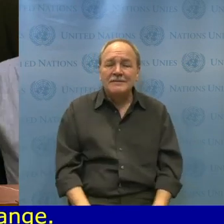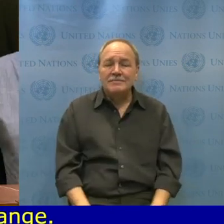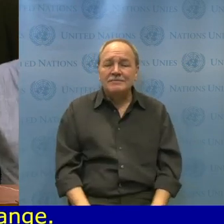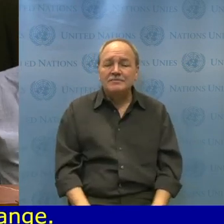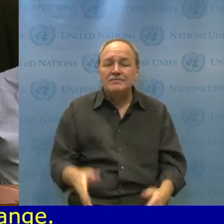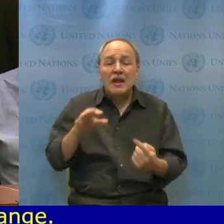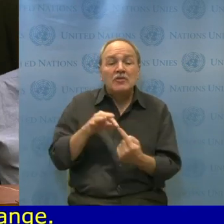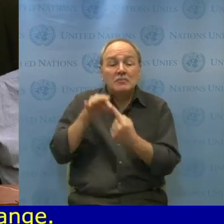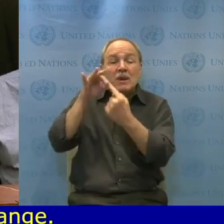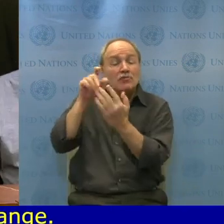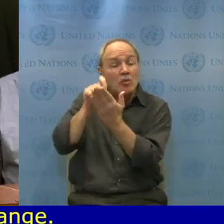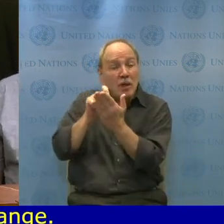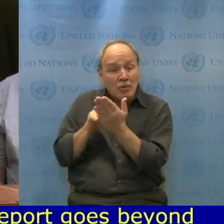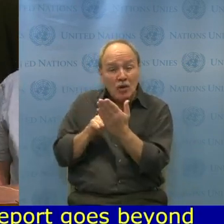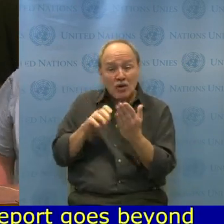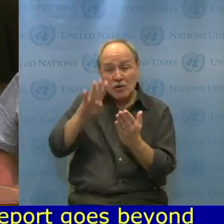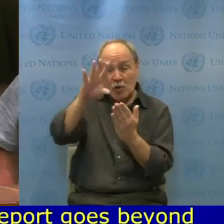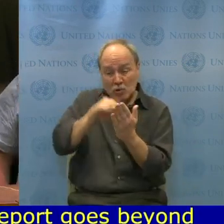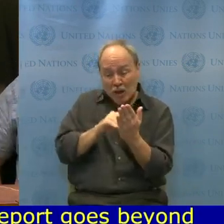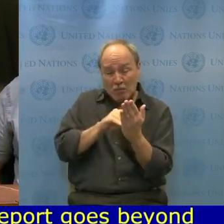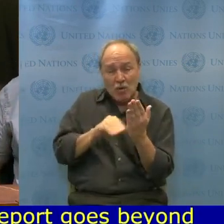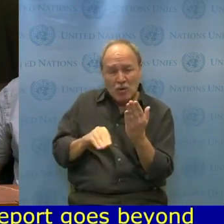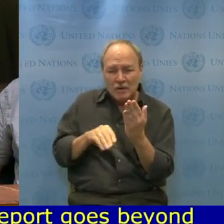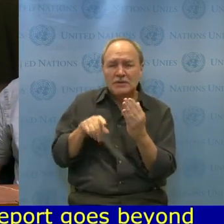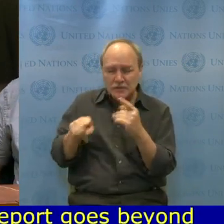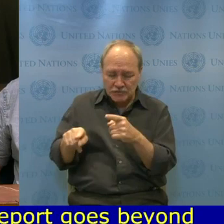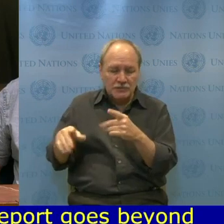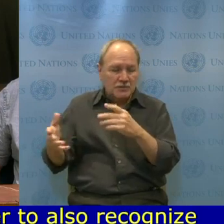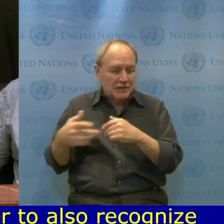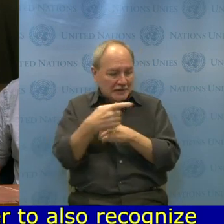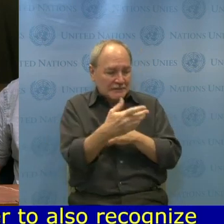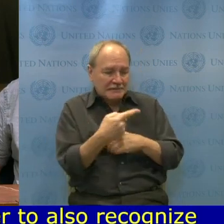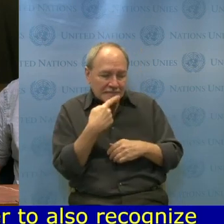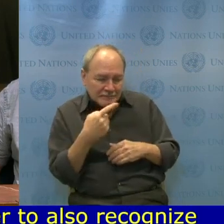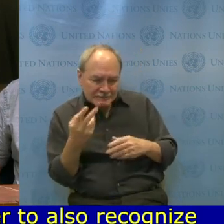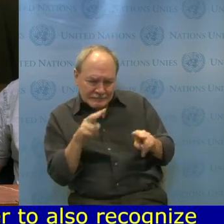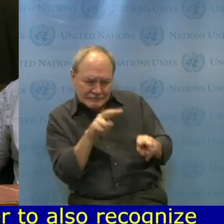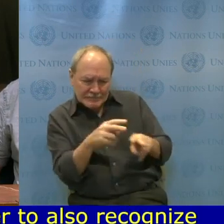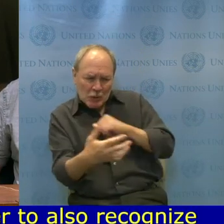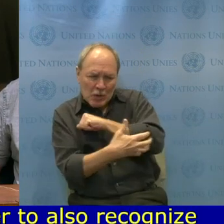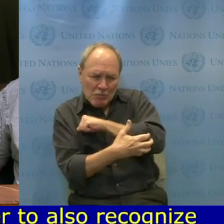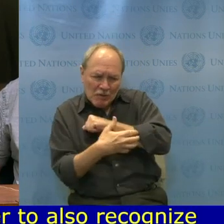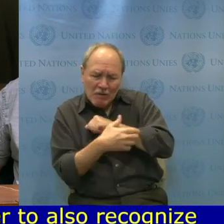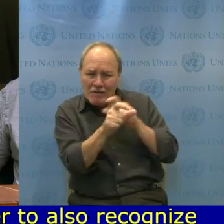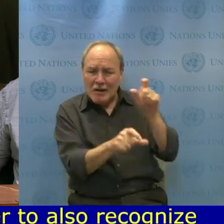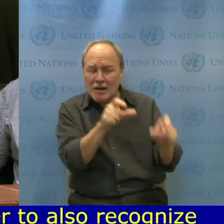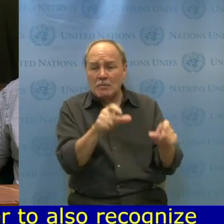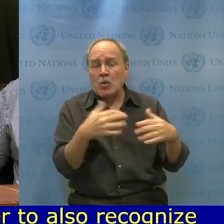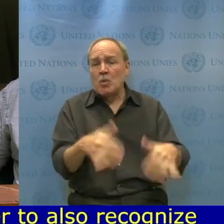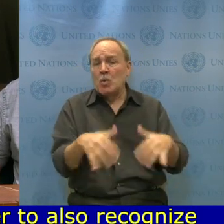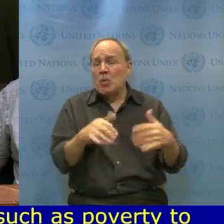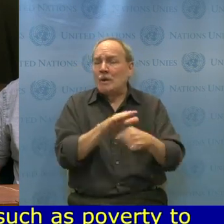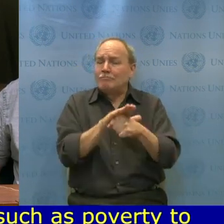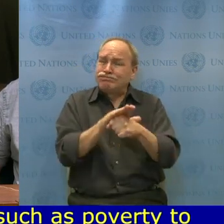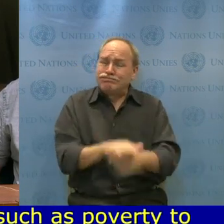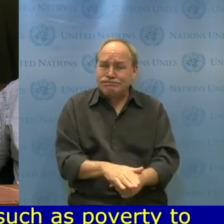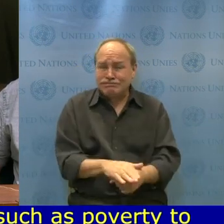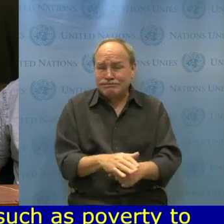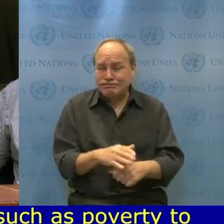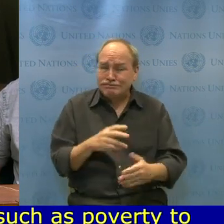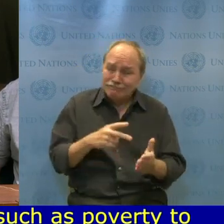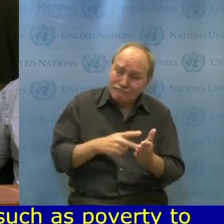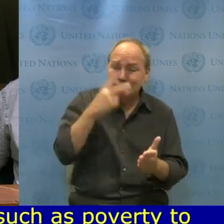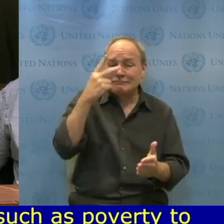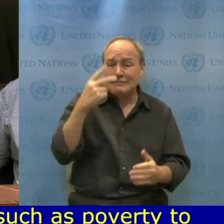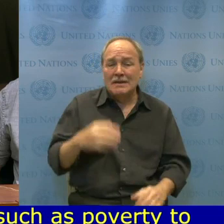as poverty, to which people with disabilities can be more heavily exposed. Yesterday, I had a conversation with Catherine Lyons and her mother trying to